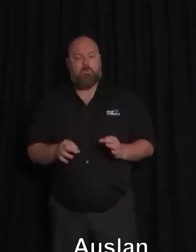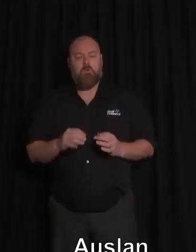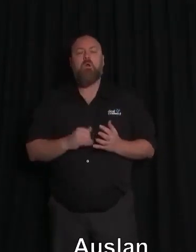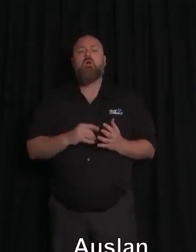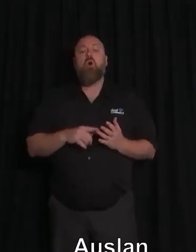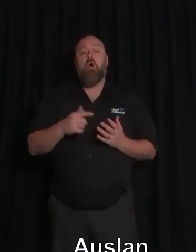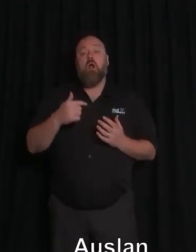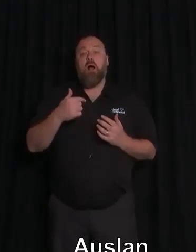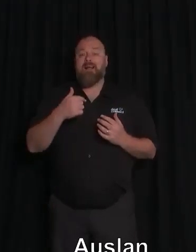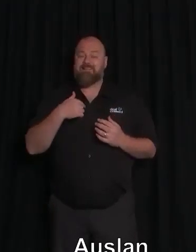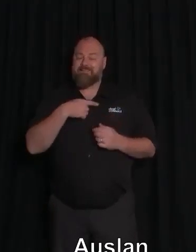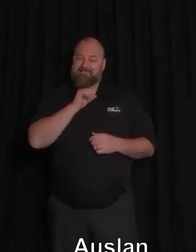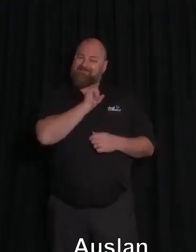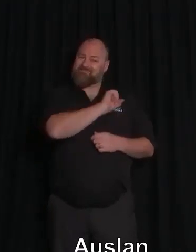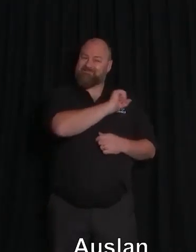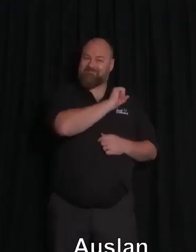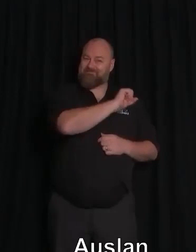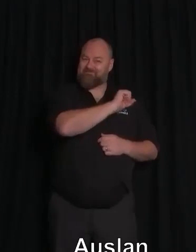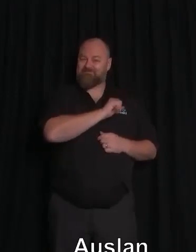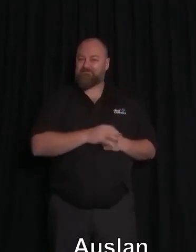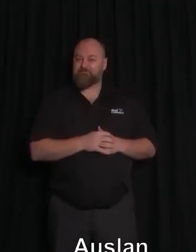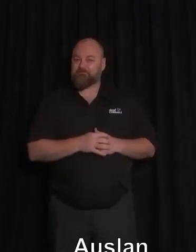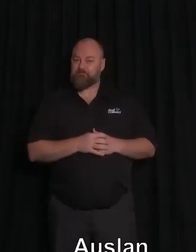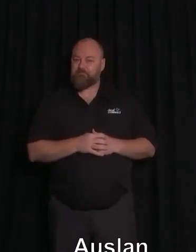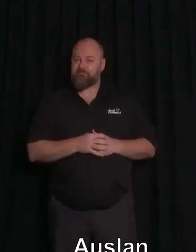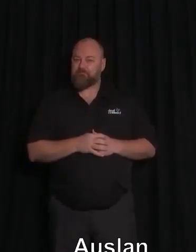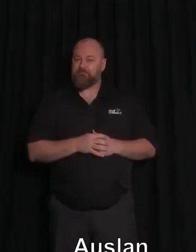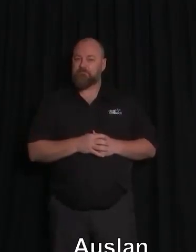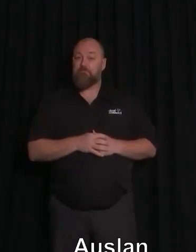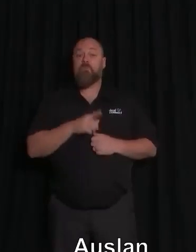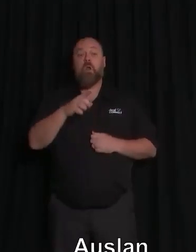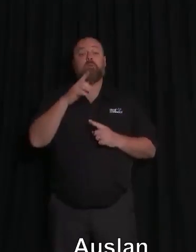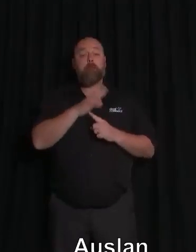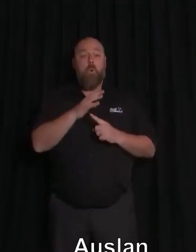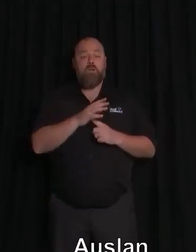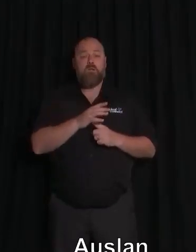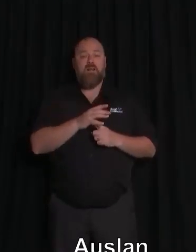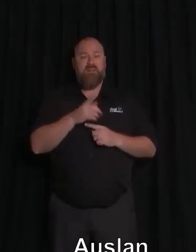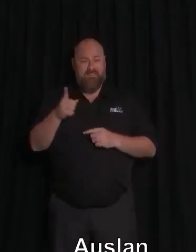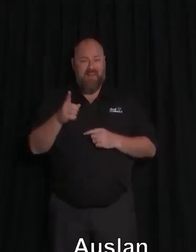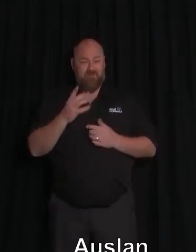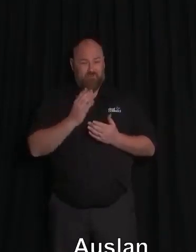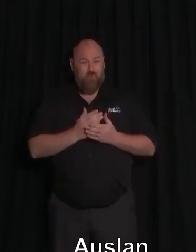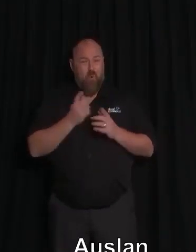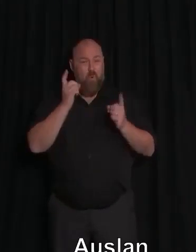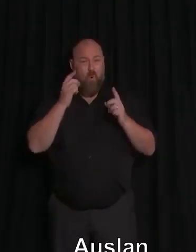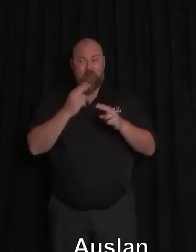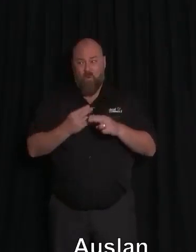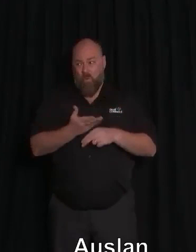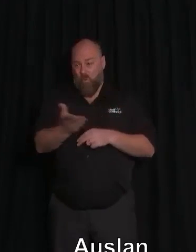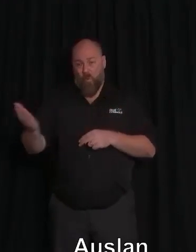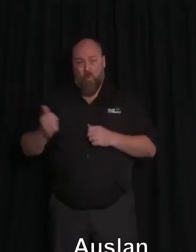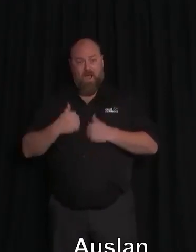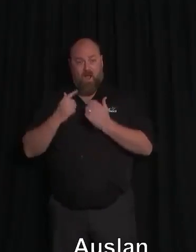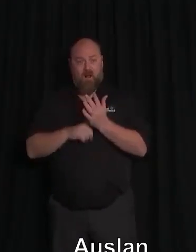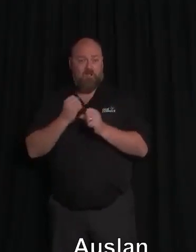as an anti-gender narrative. And what's important about that is to note that it's not only very detrimental to rights of all our communities, in